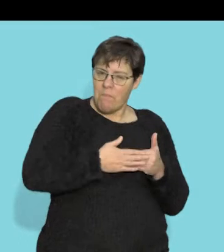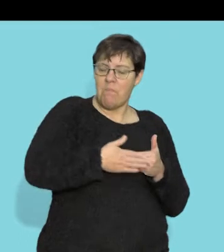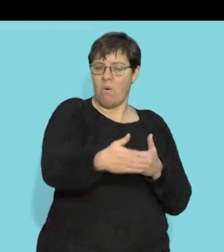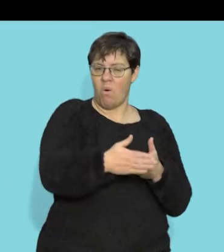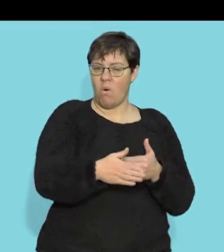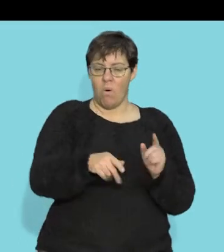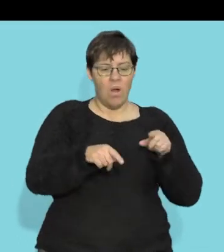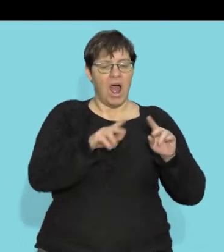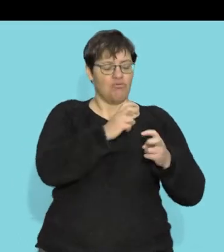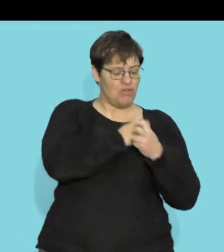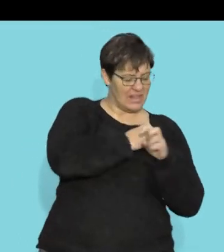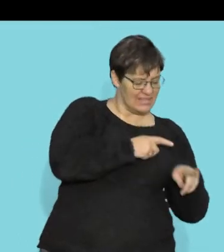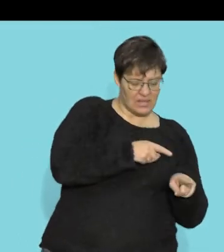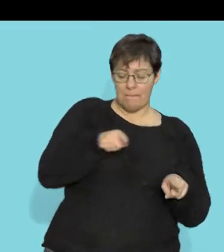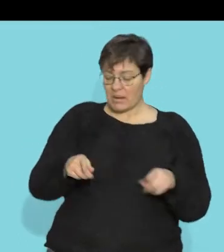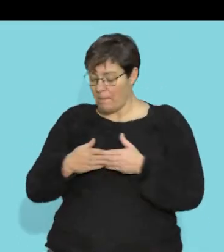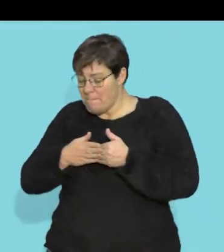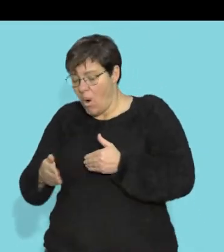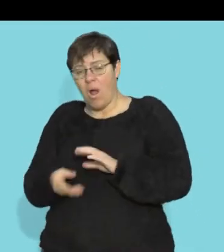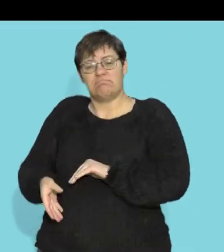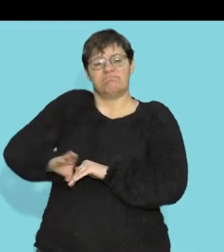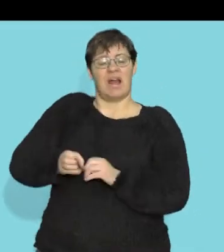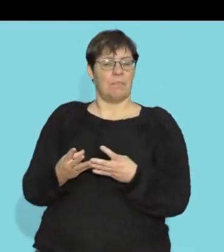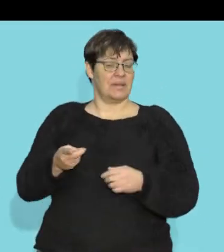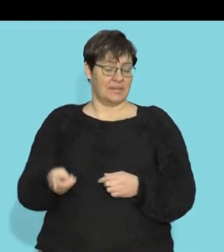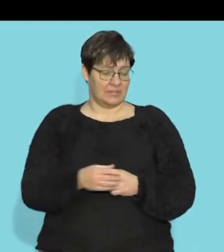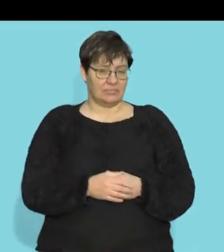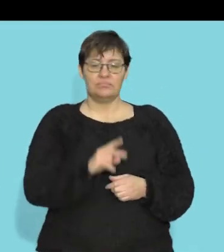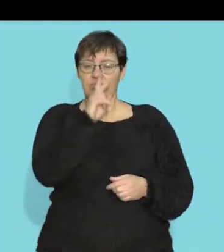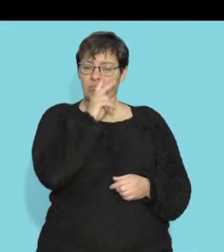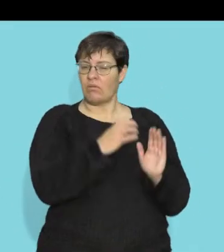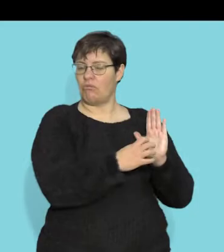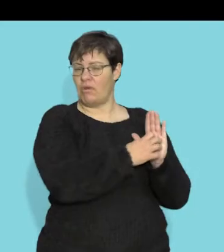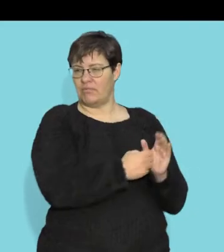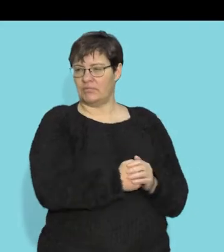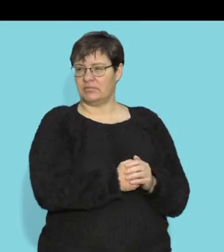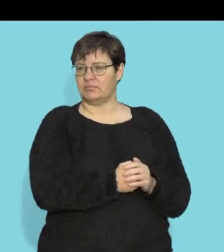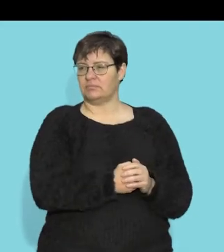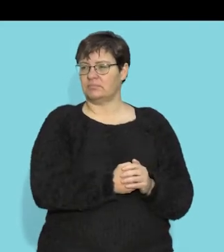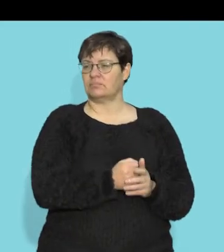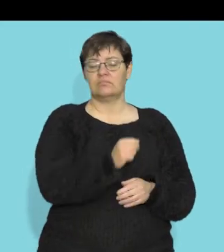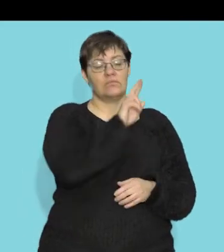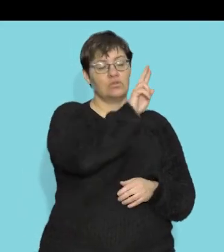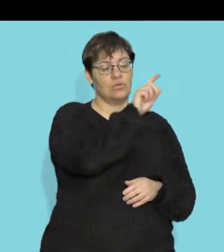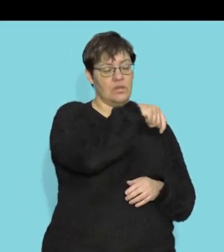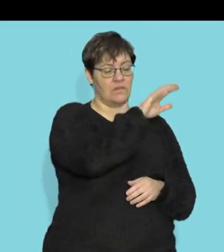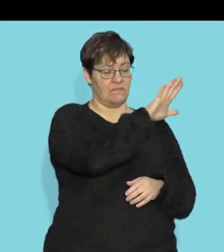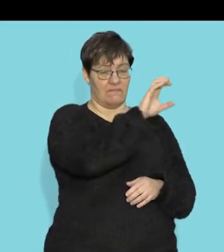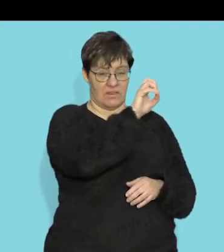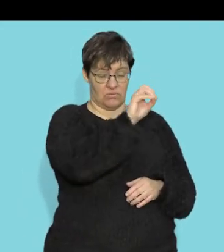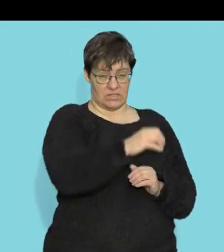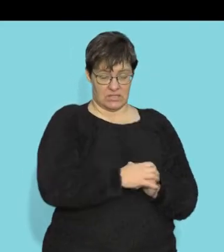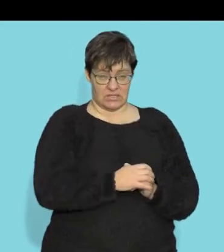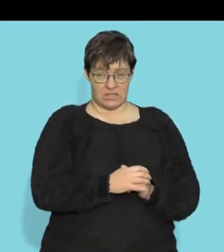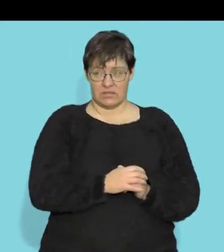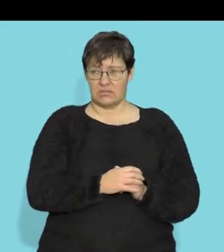whilst exercising than at rest? So let's have a look at her graph, all right? So if we put in here